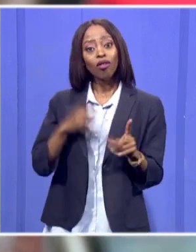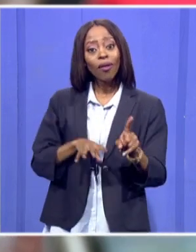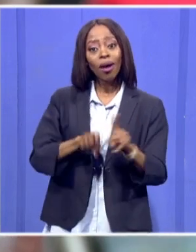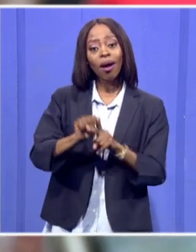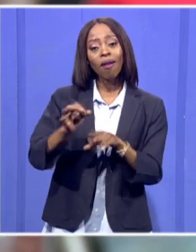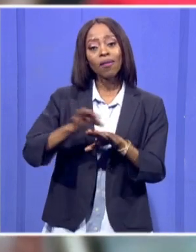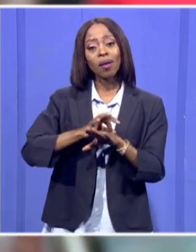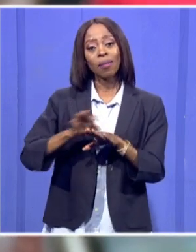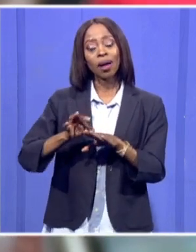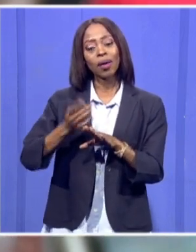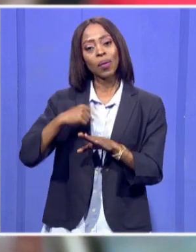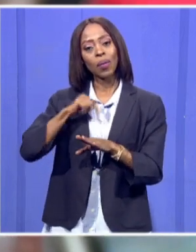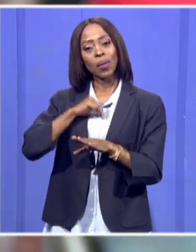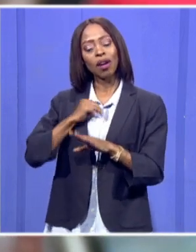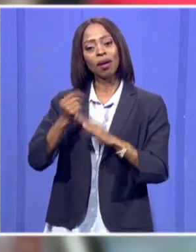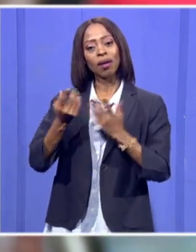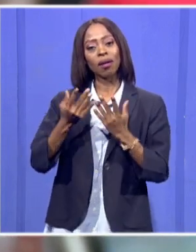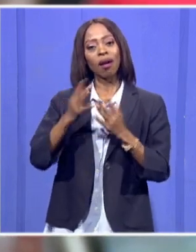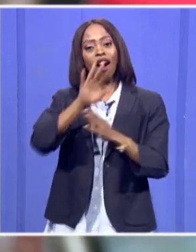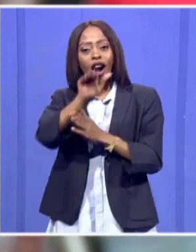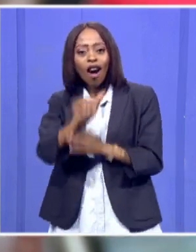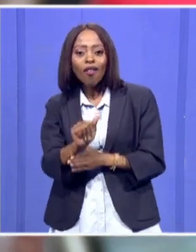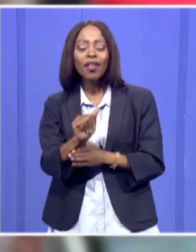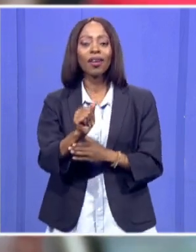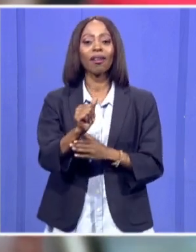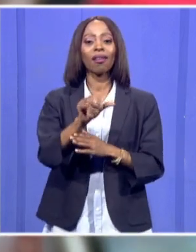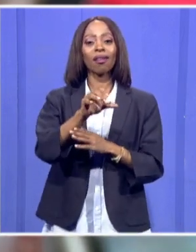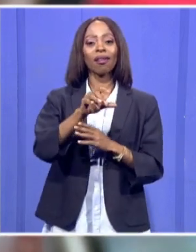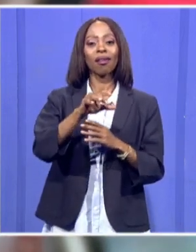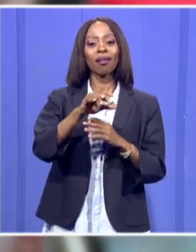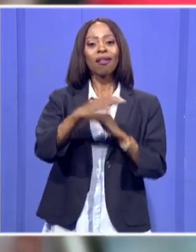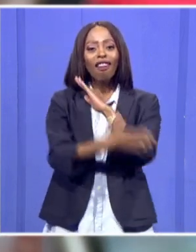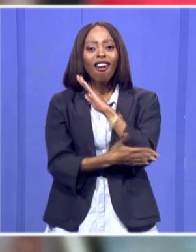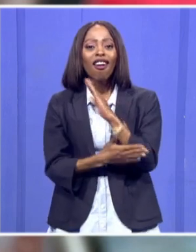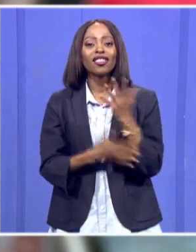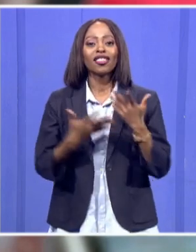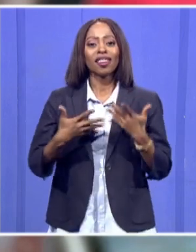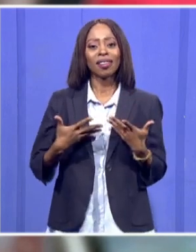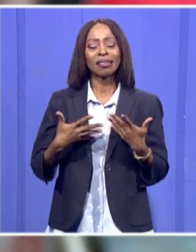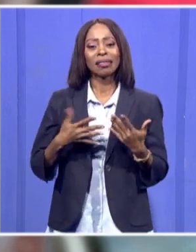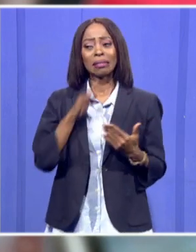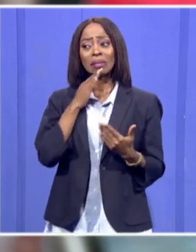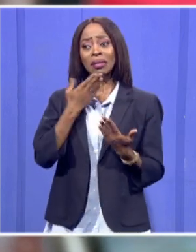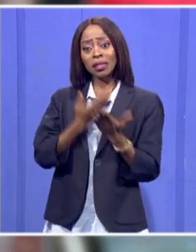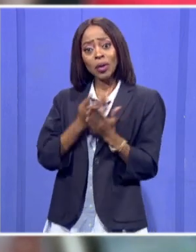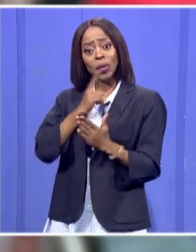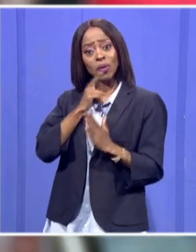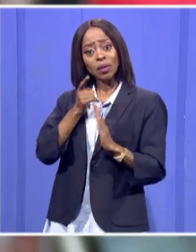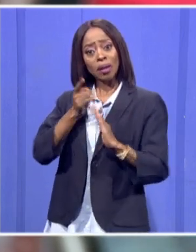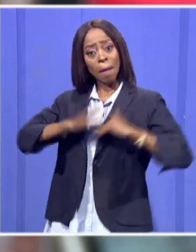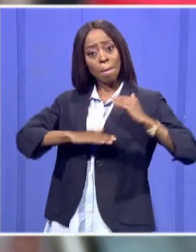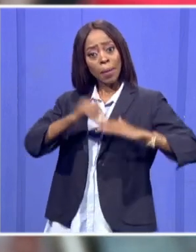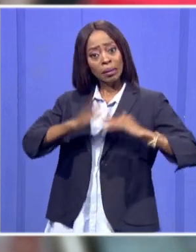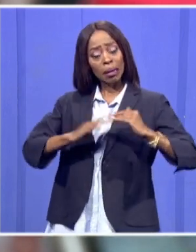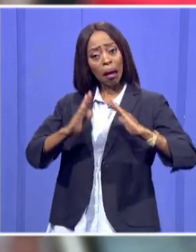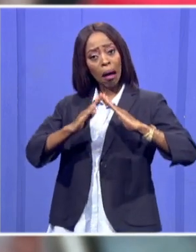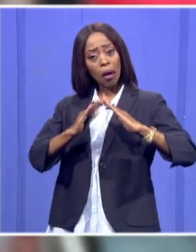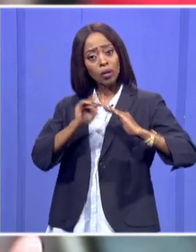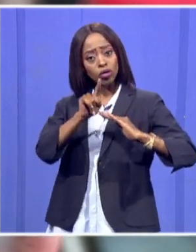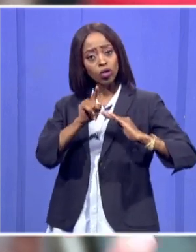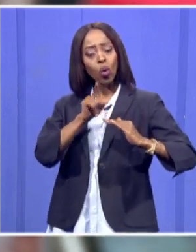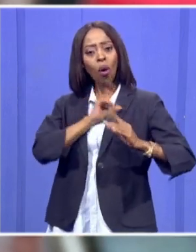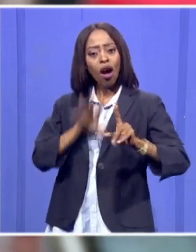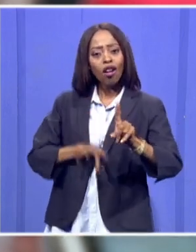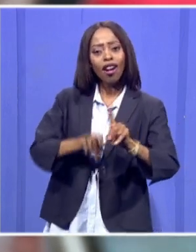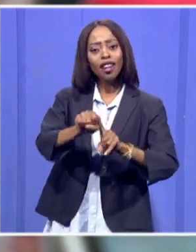plan as a continent, as a country, we need to work and look and say, can we use infrastructure and housing to recover so that